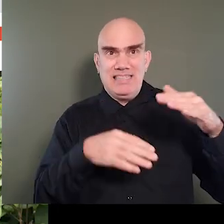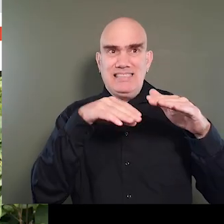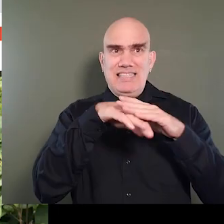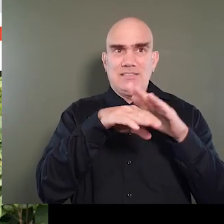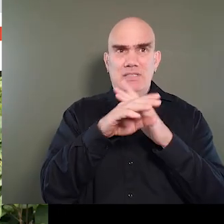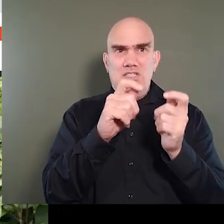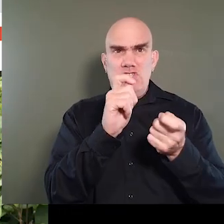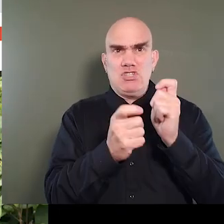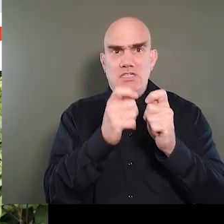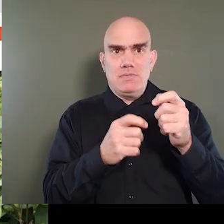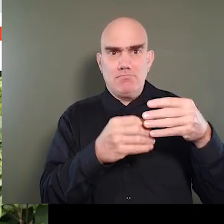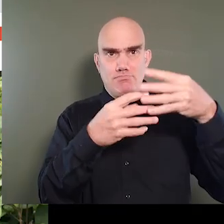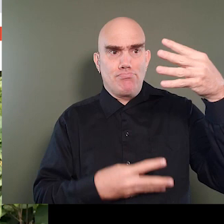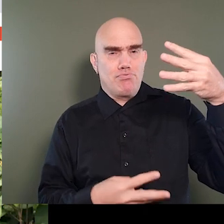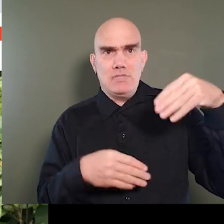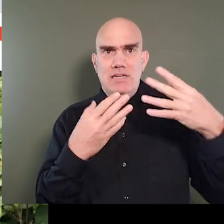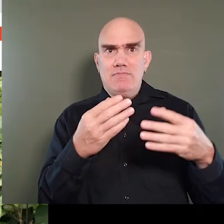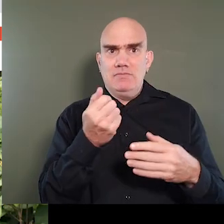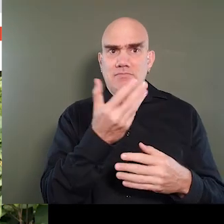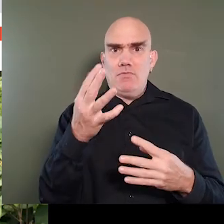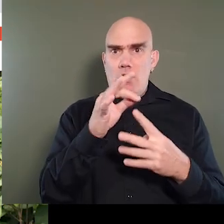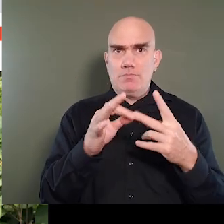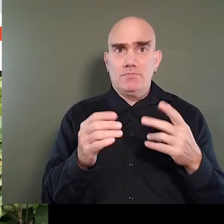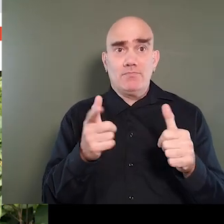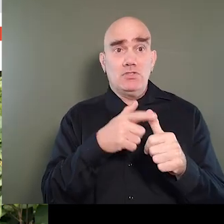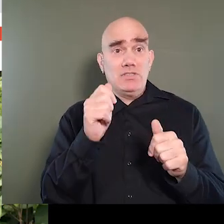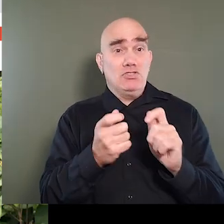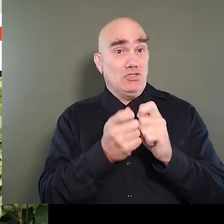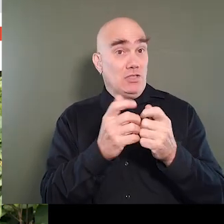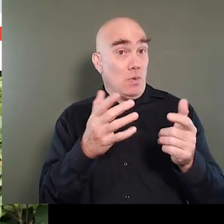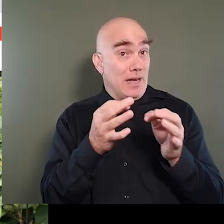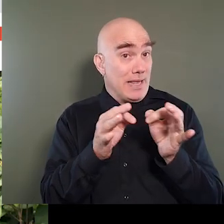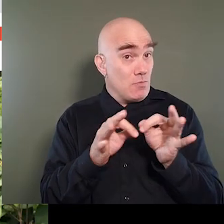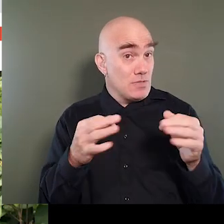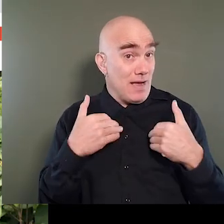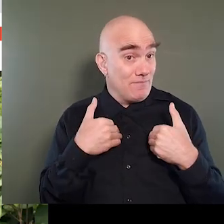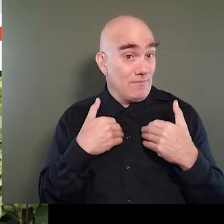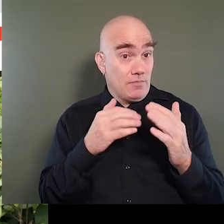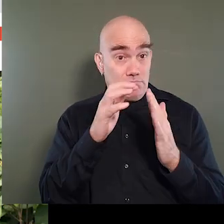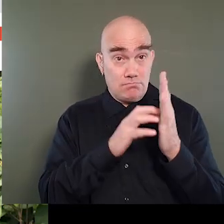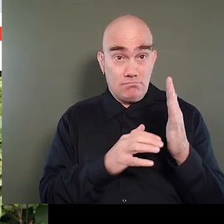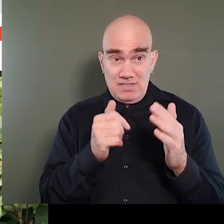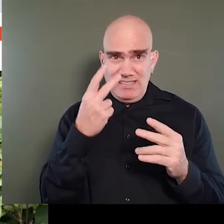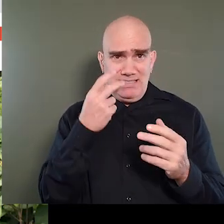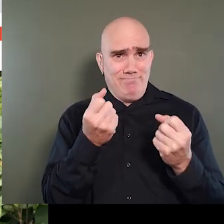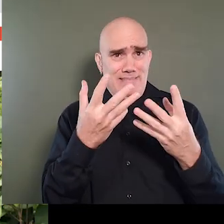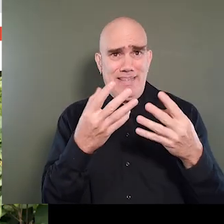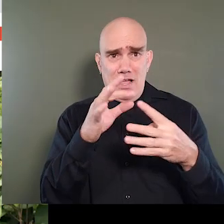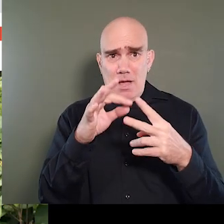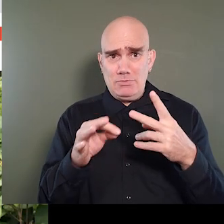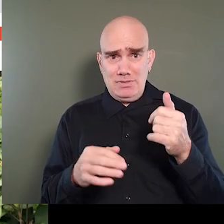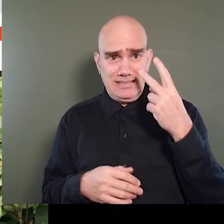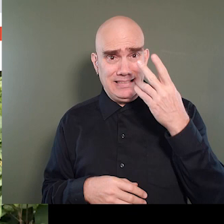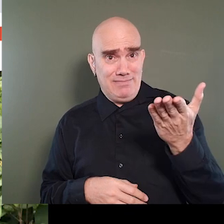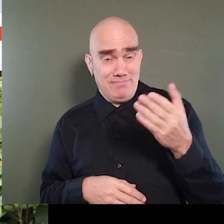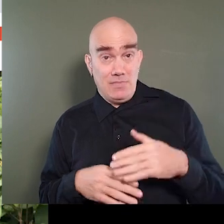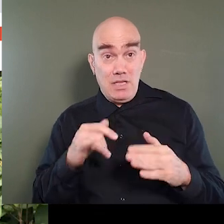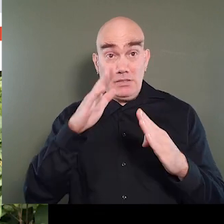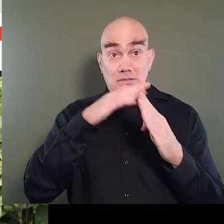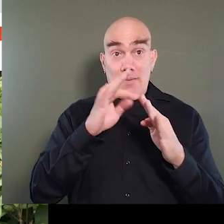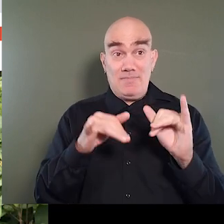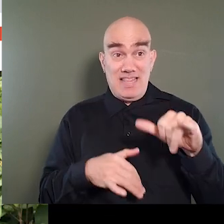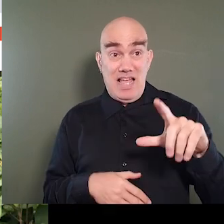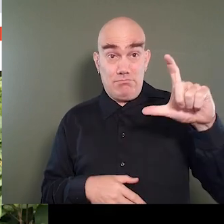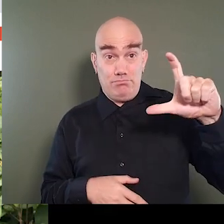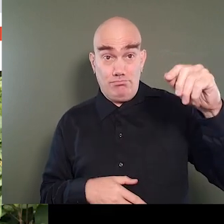and it offers you several options. First, you can change what language it's in. There's all kinds of options, as you can see here. At the very